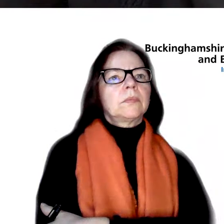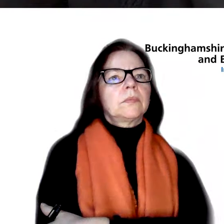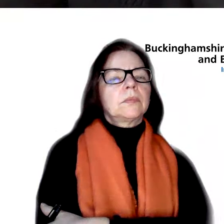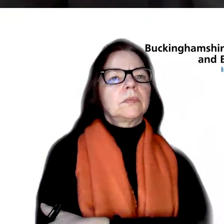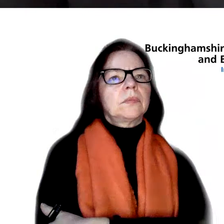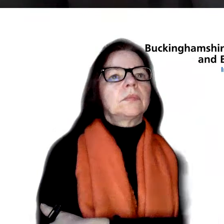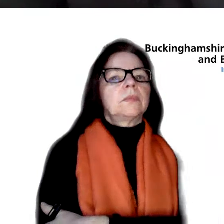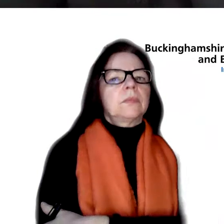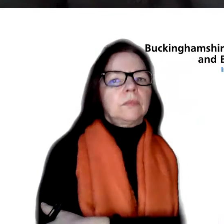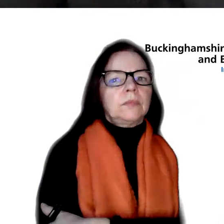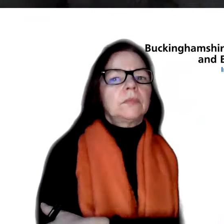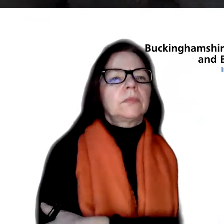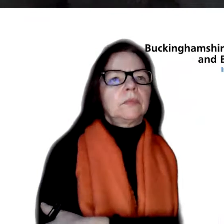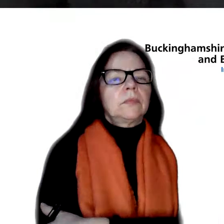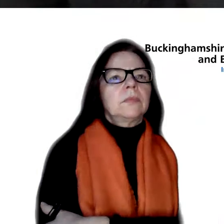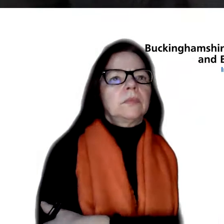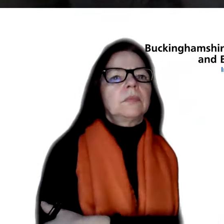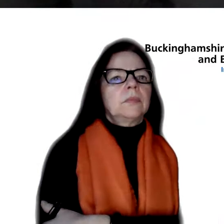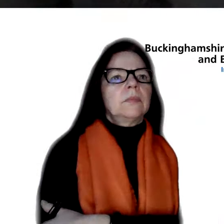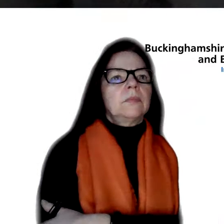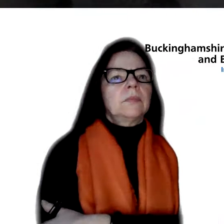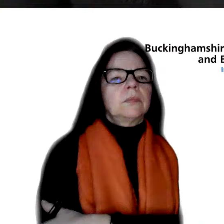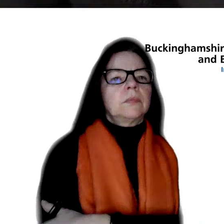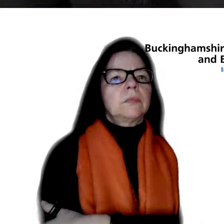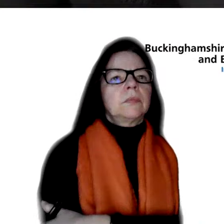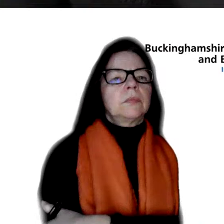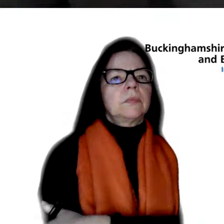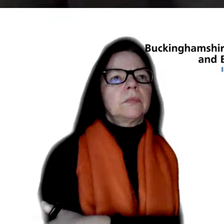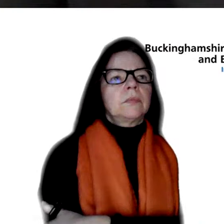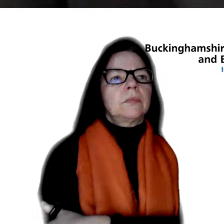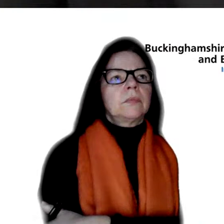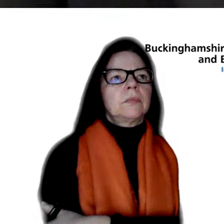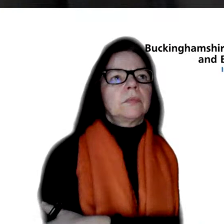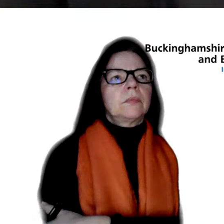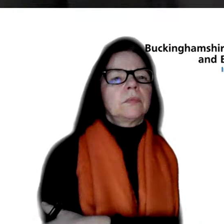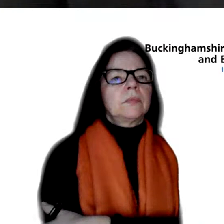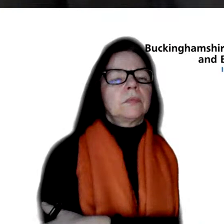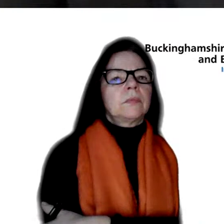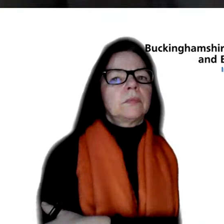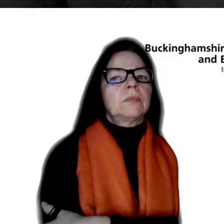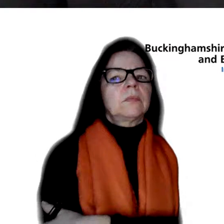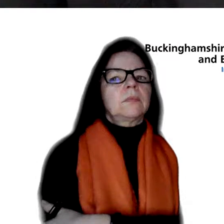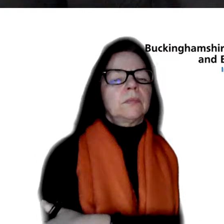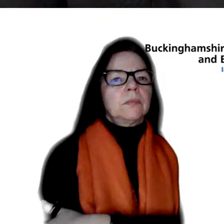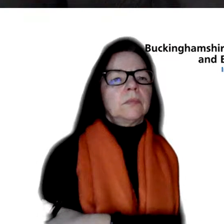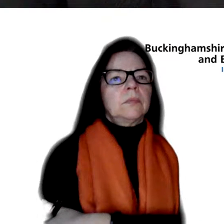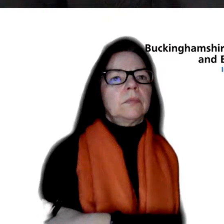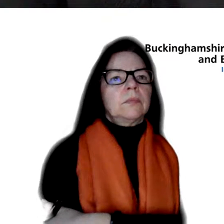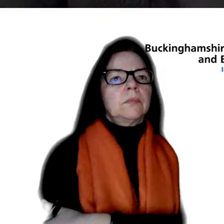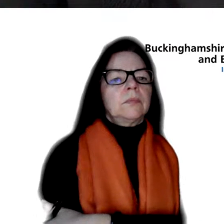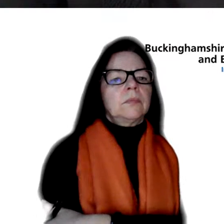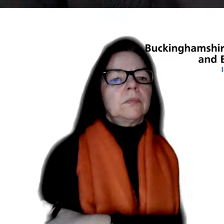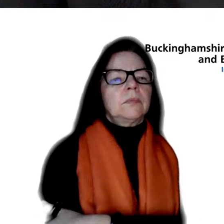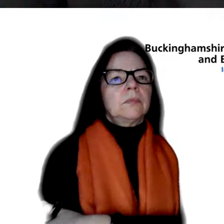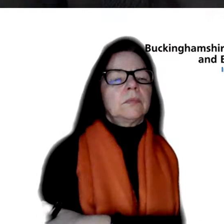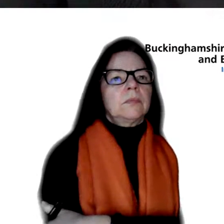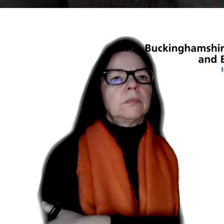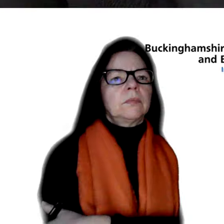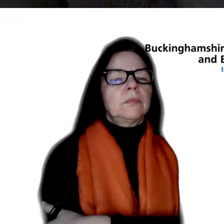interoperability is key to us at Nourish, and having a relationship with key partners is something we're all about. So